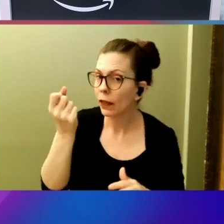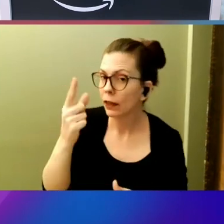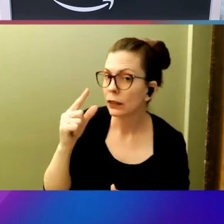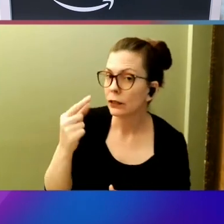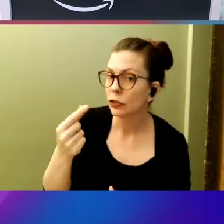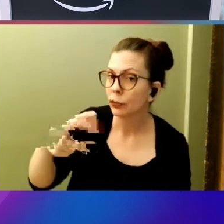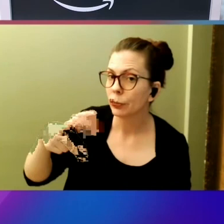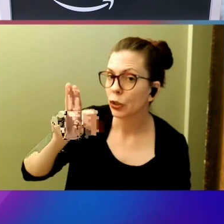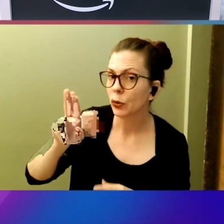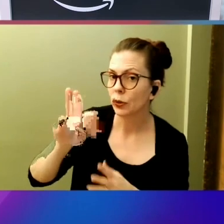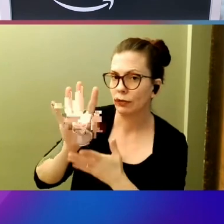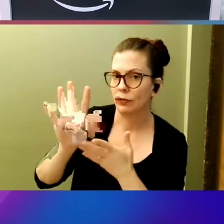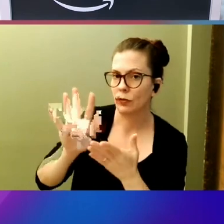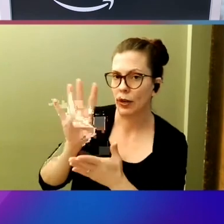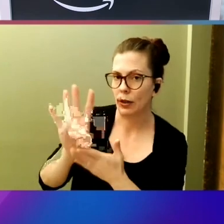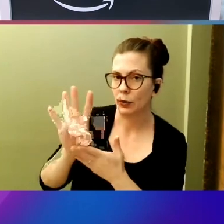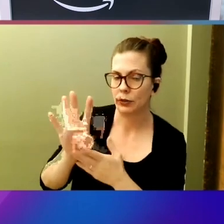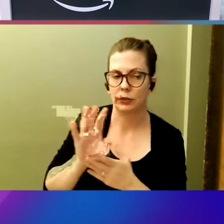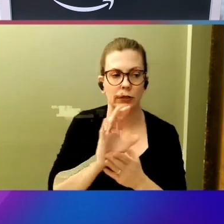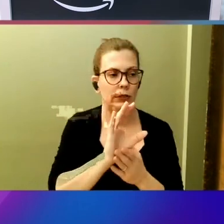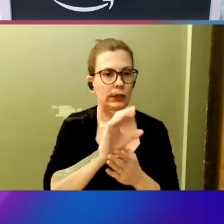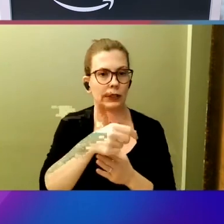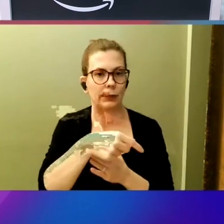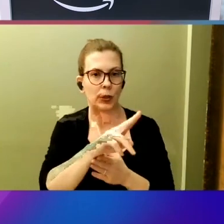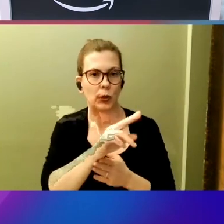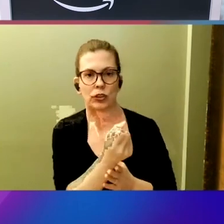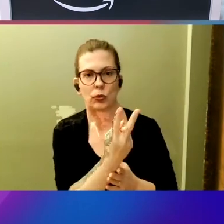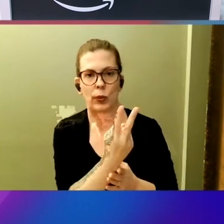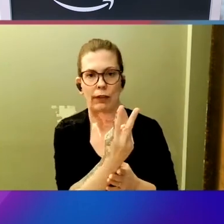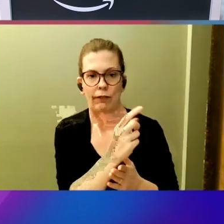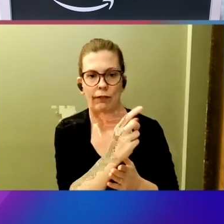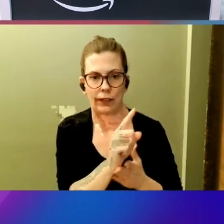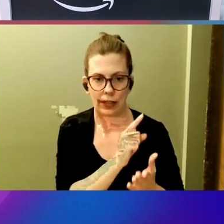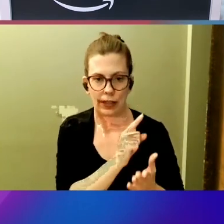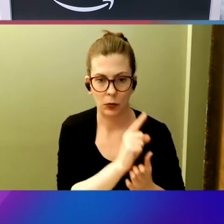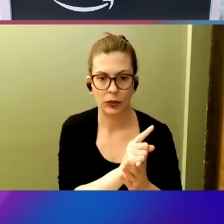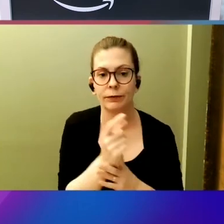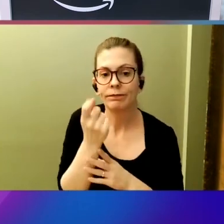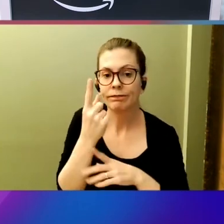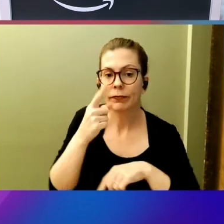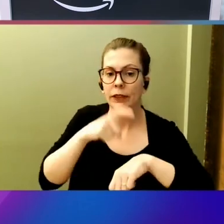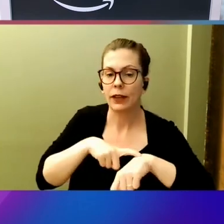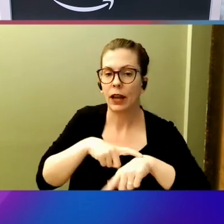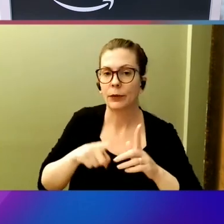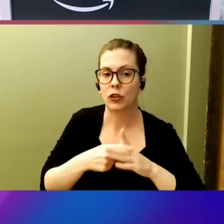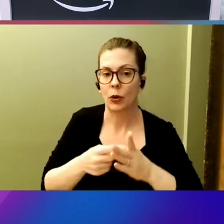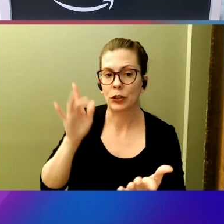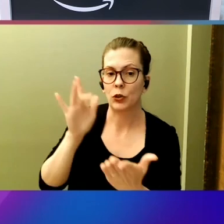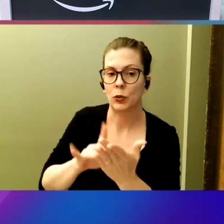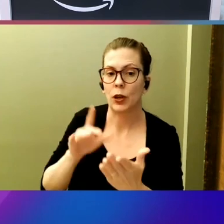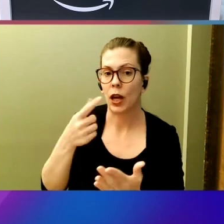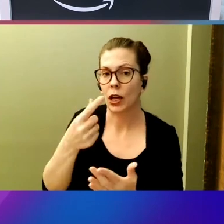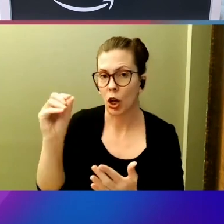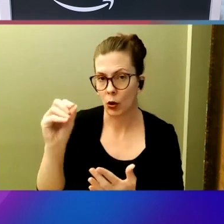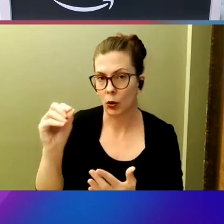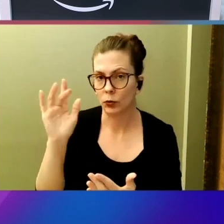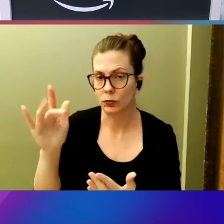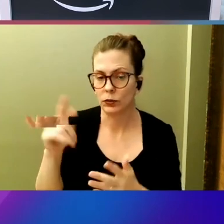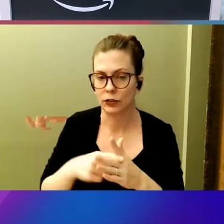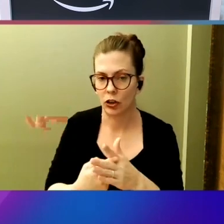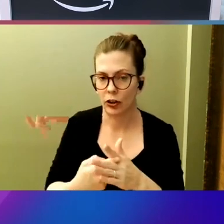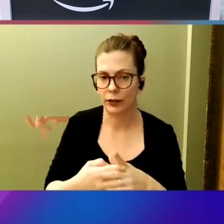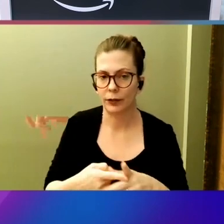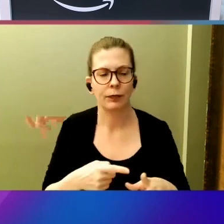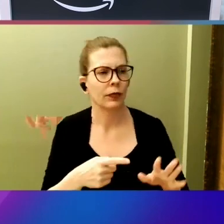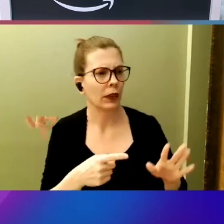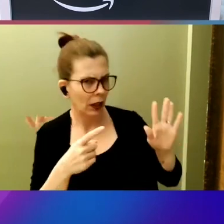hours. CPU is going to get you 12 hours. Now that clock starts the minute you press go. Do I need to know, for someone like me, it's the